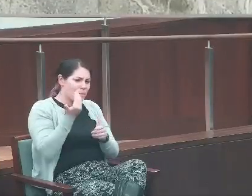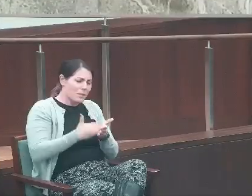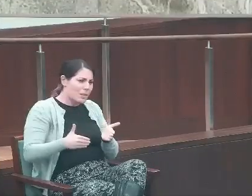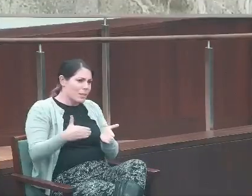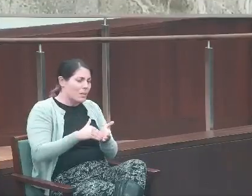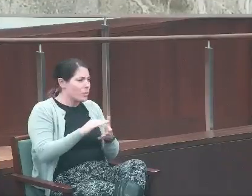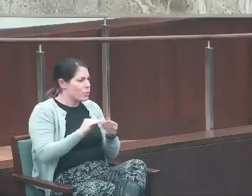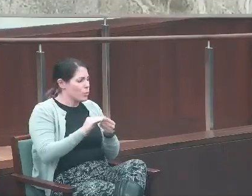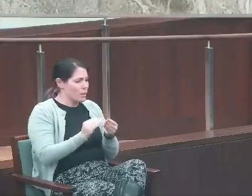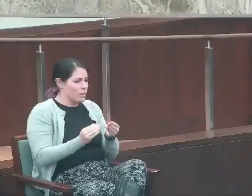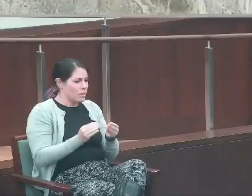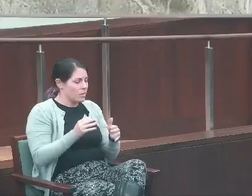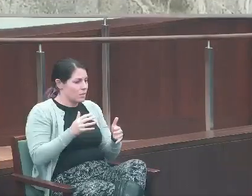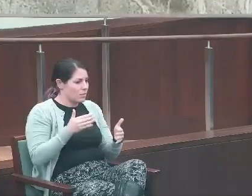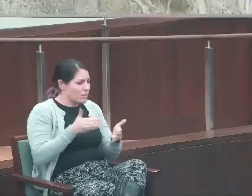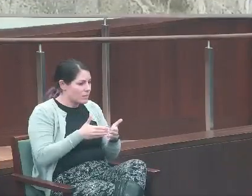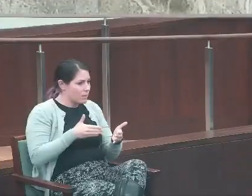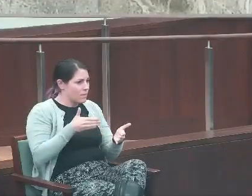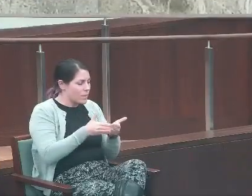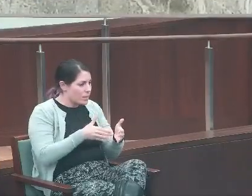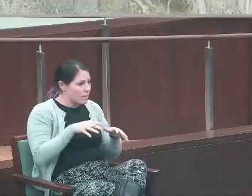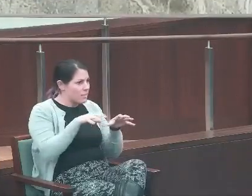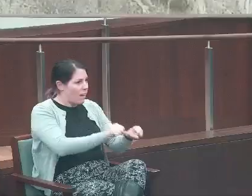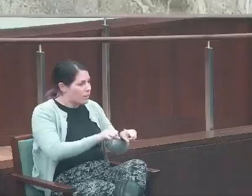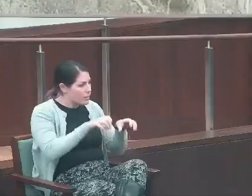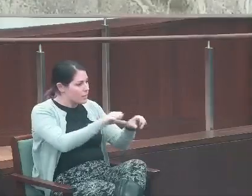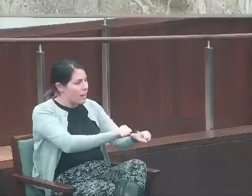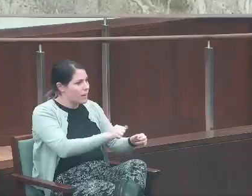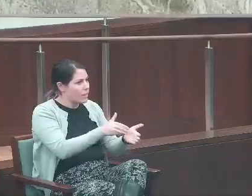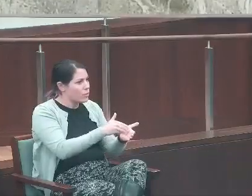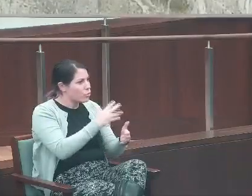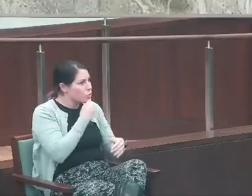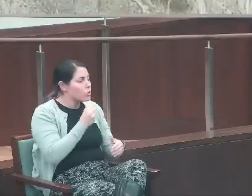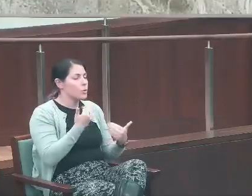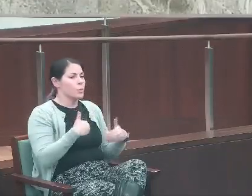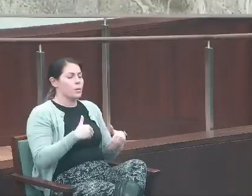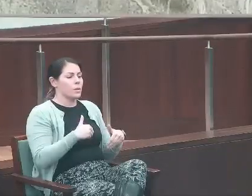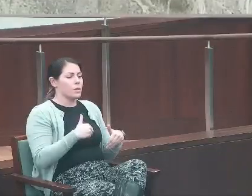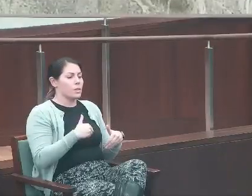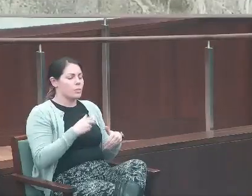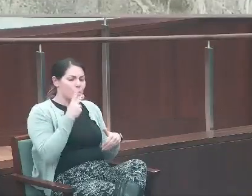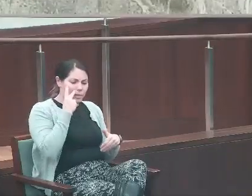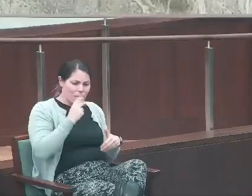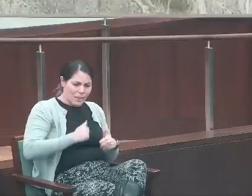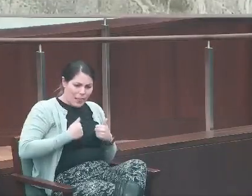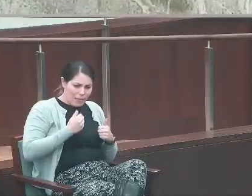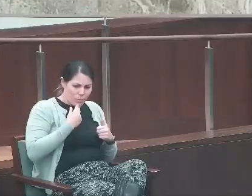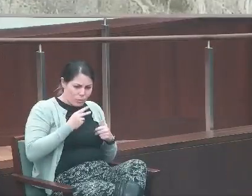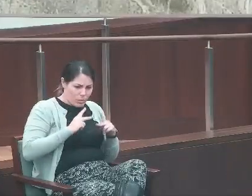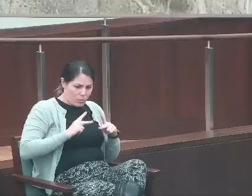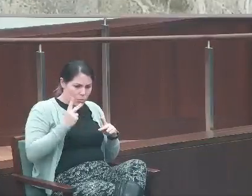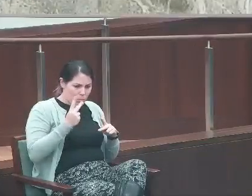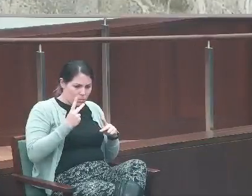to be threatened. Our way of life sometimes always to be seen hanging by a thread.